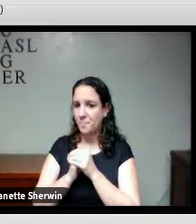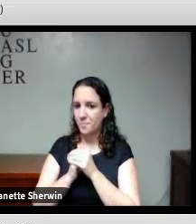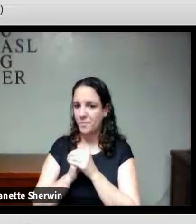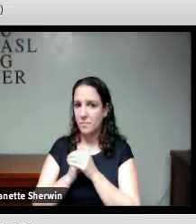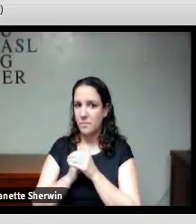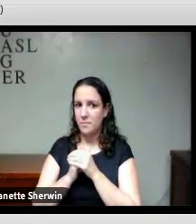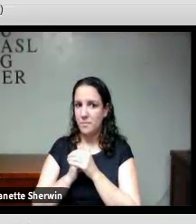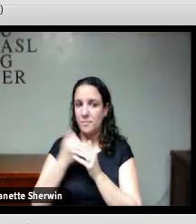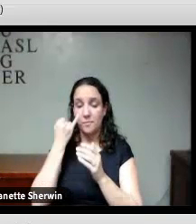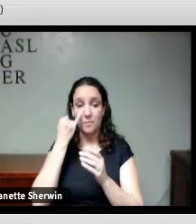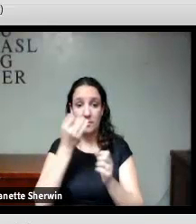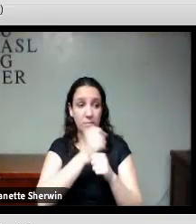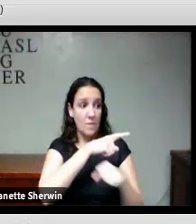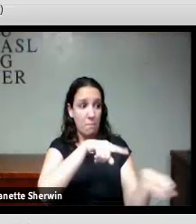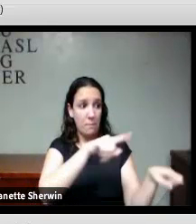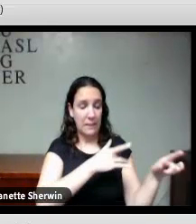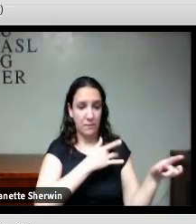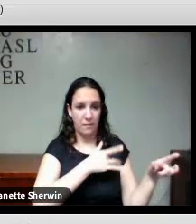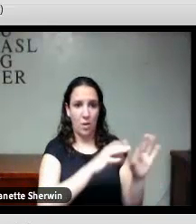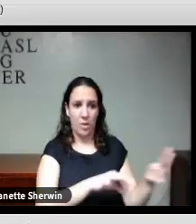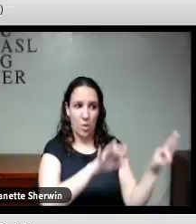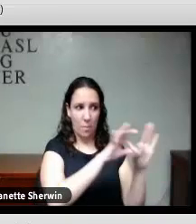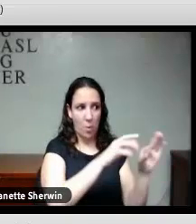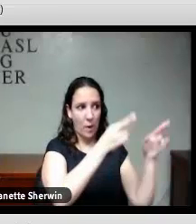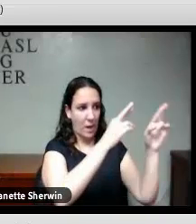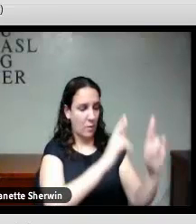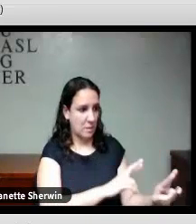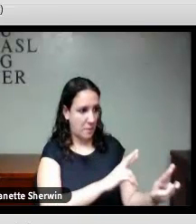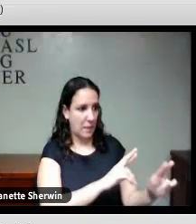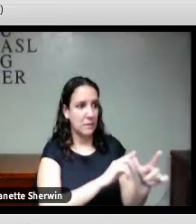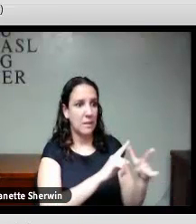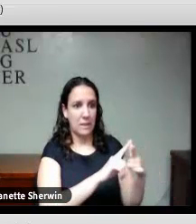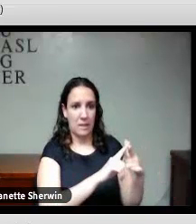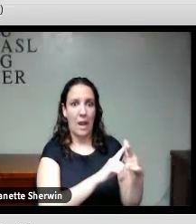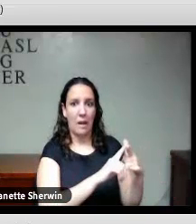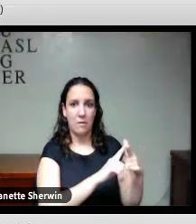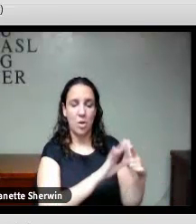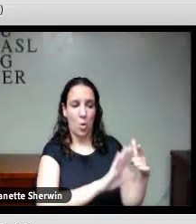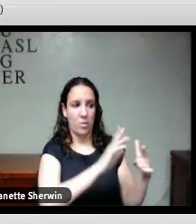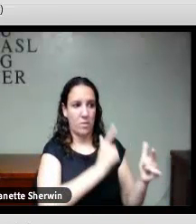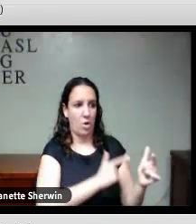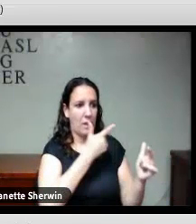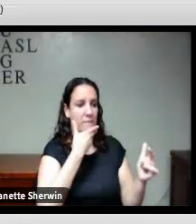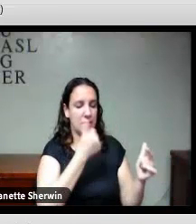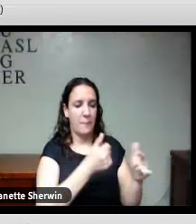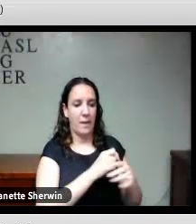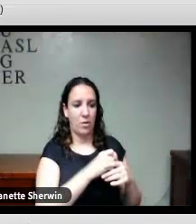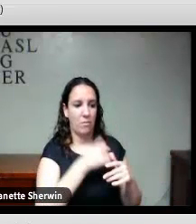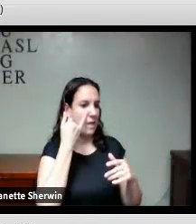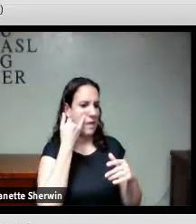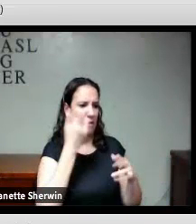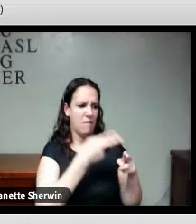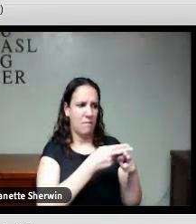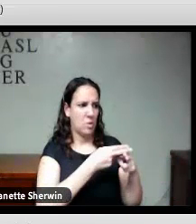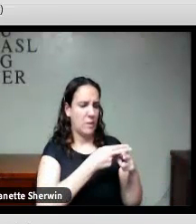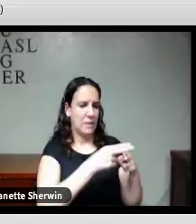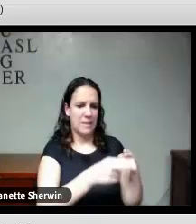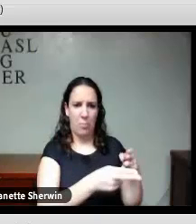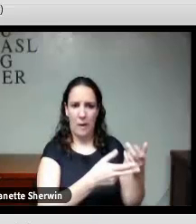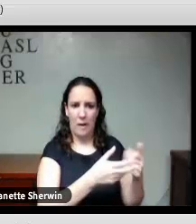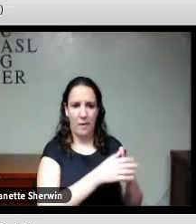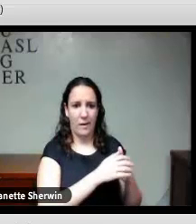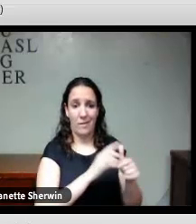people, it does make their life better. Even if it's only temporary and they go to the grocery store and they get